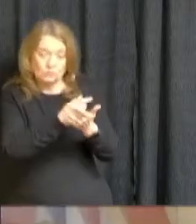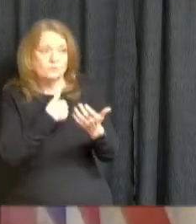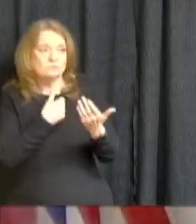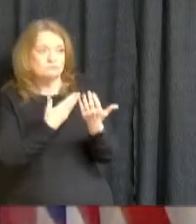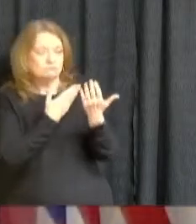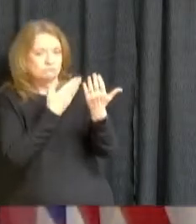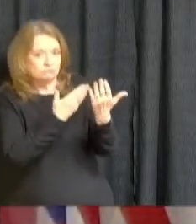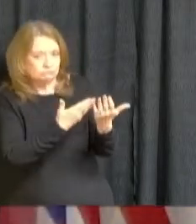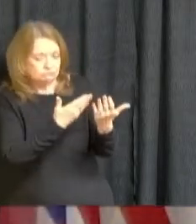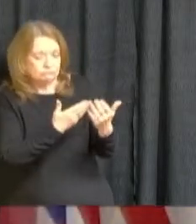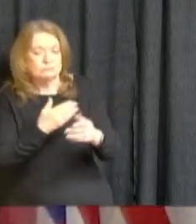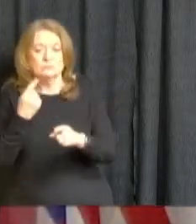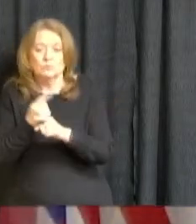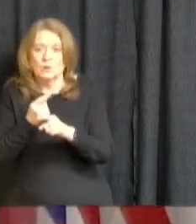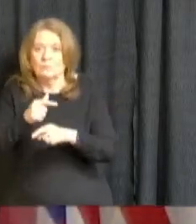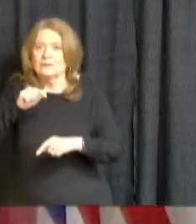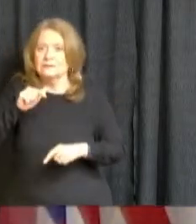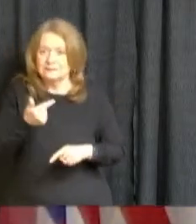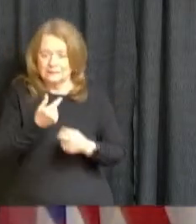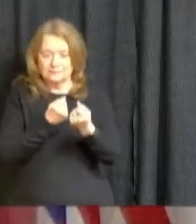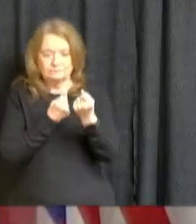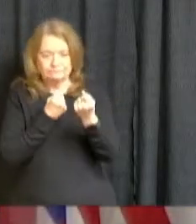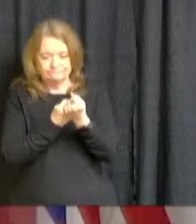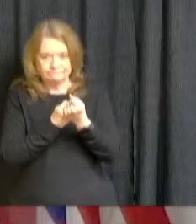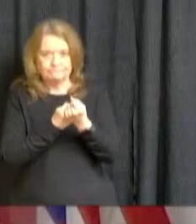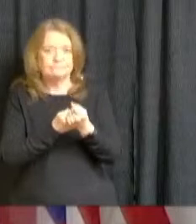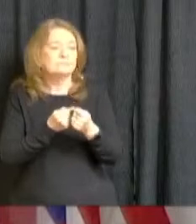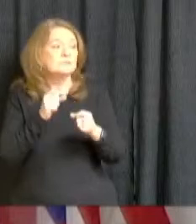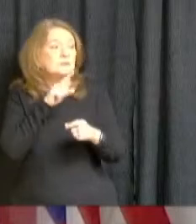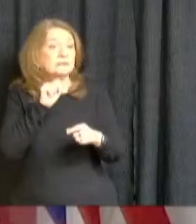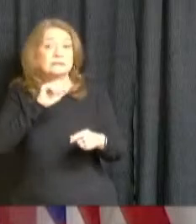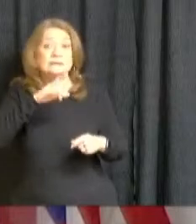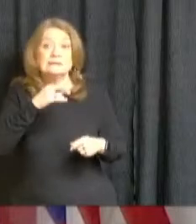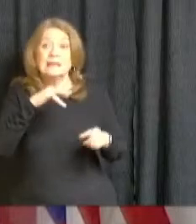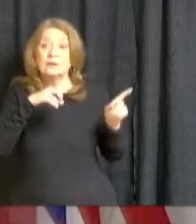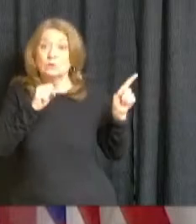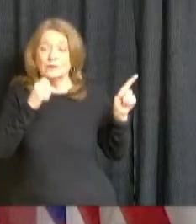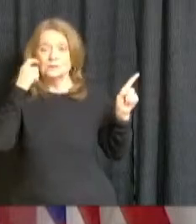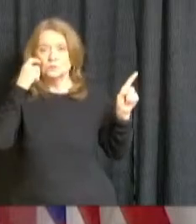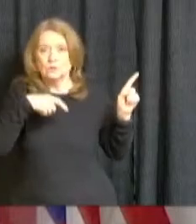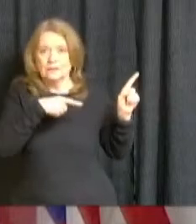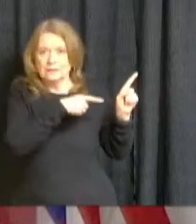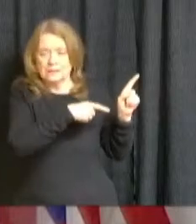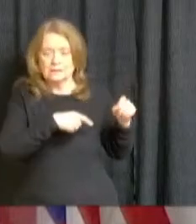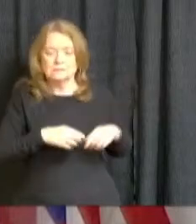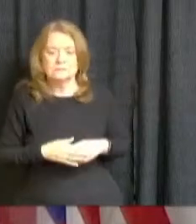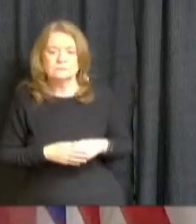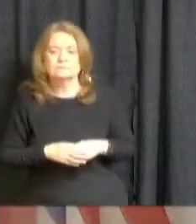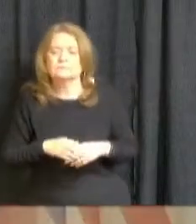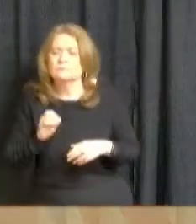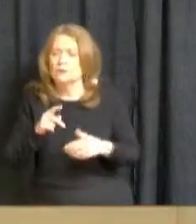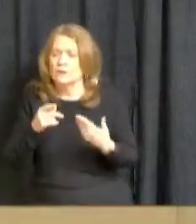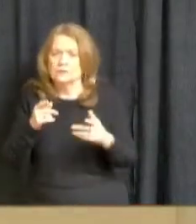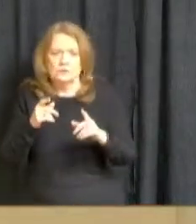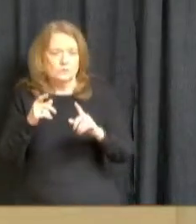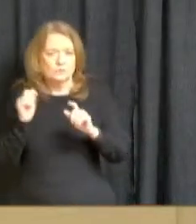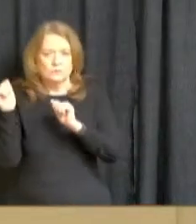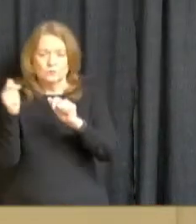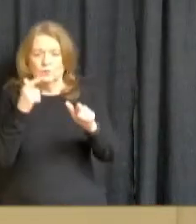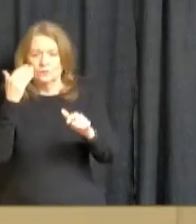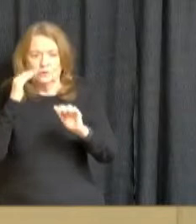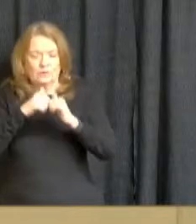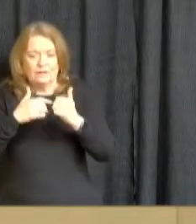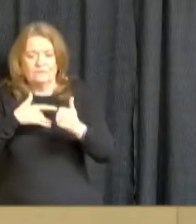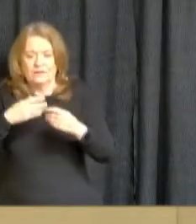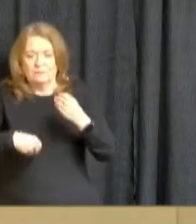made and properly seconded in favor of ordinance 79. Councilperson Zacharias, you are recognized. Thank you, Mayor. All right, so everybody knows how I feel about